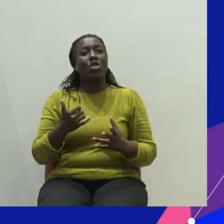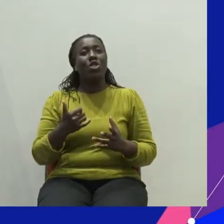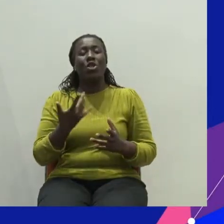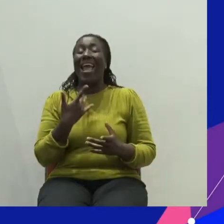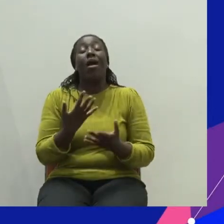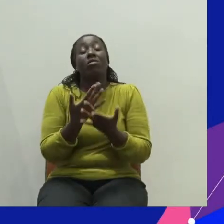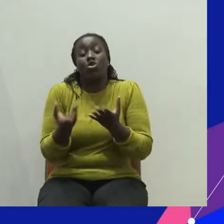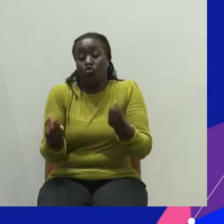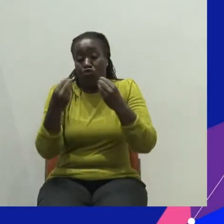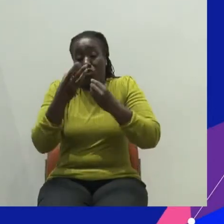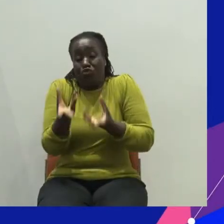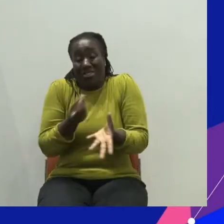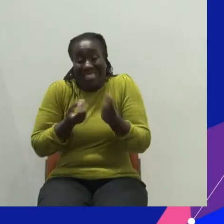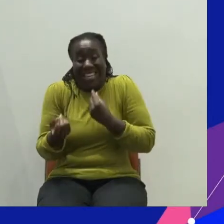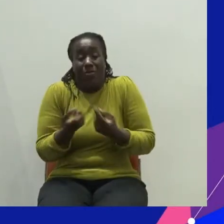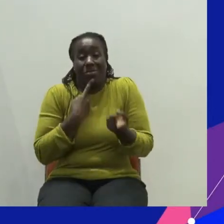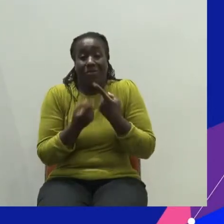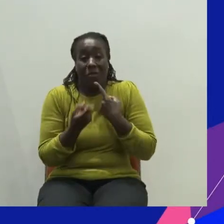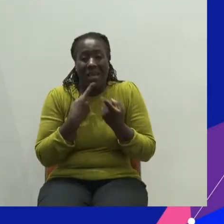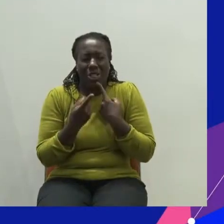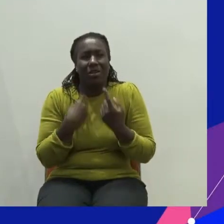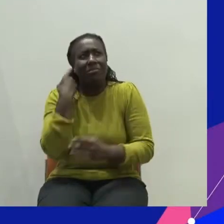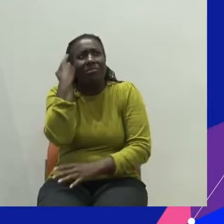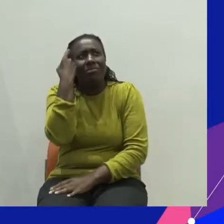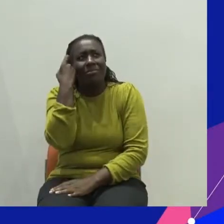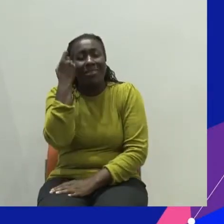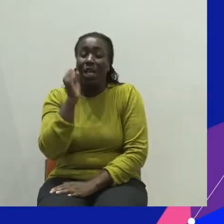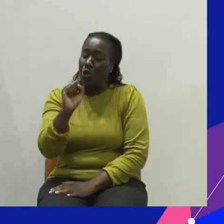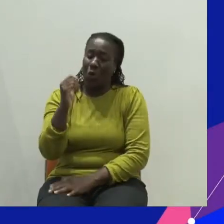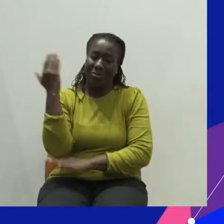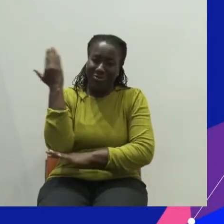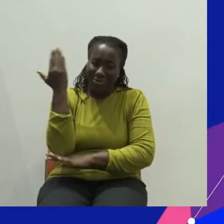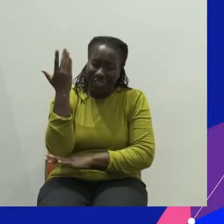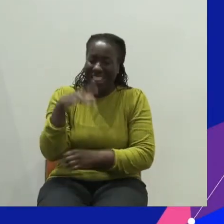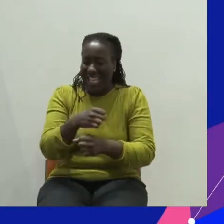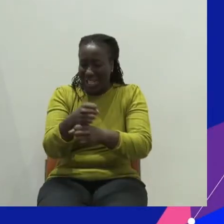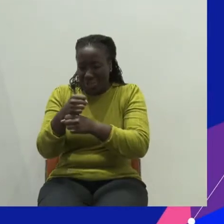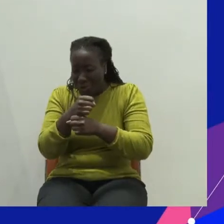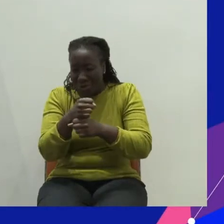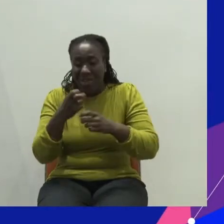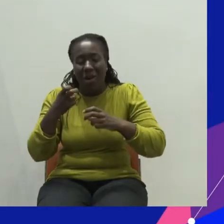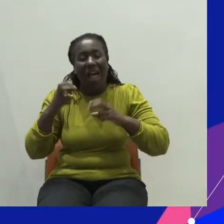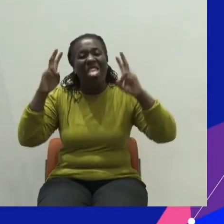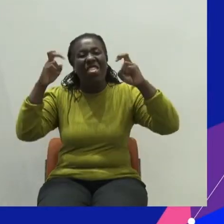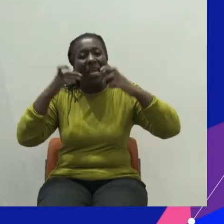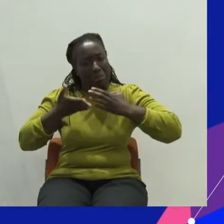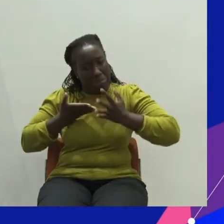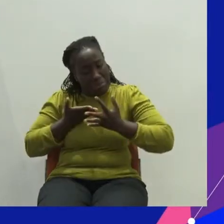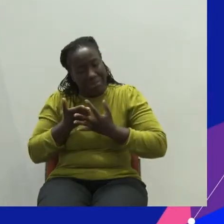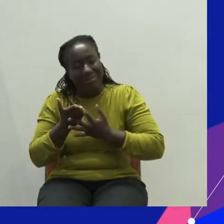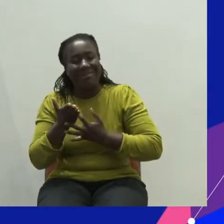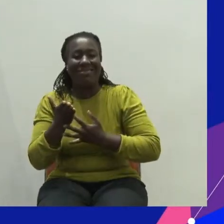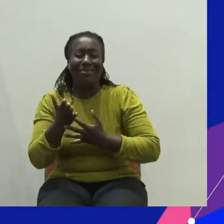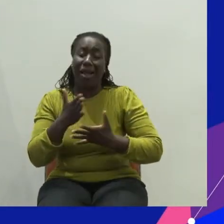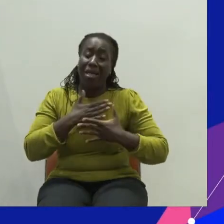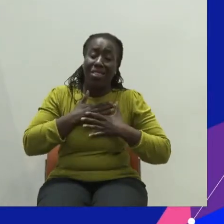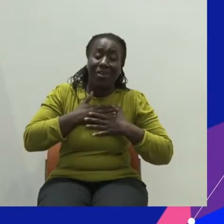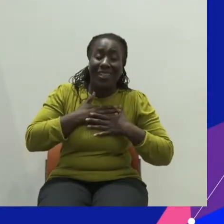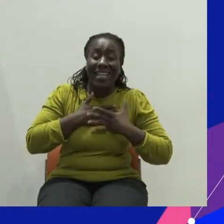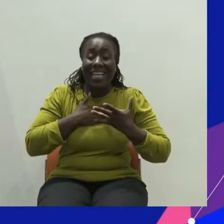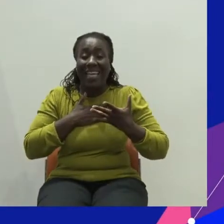data. And so I guess I was wondering, in your talk, there was this general theme, I think, of kind of very lovingly